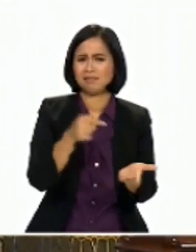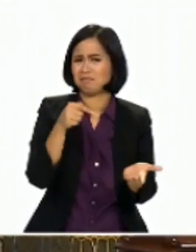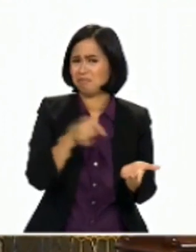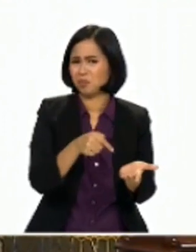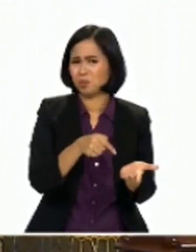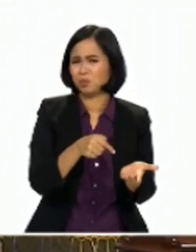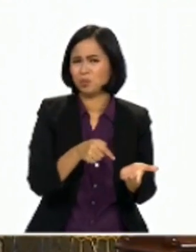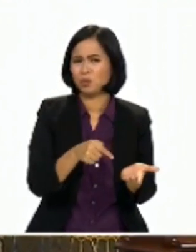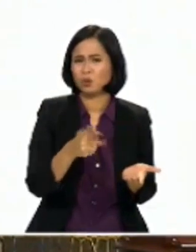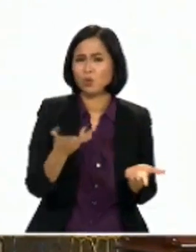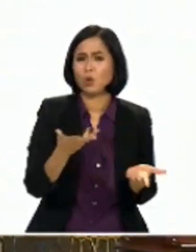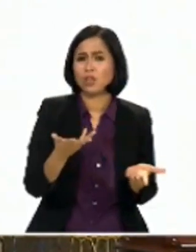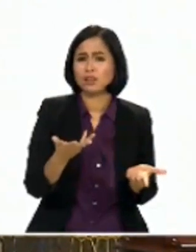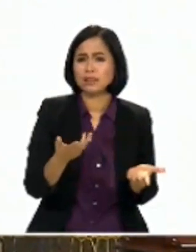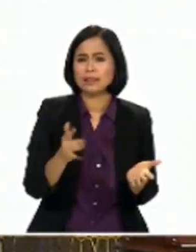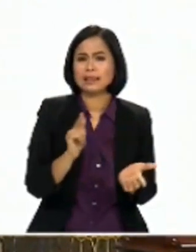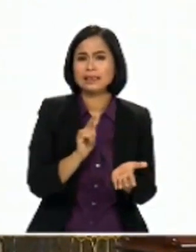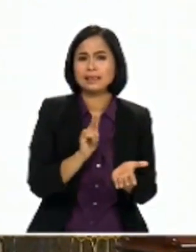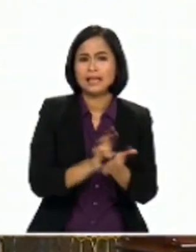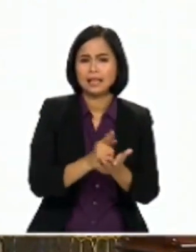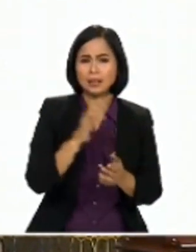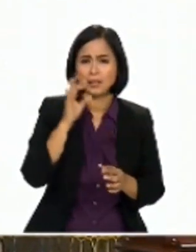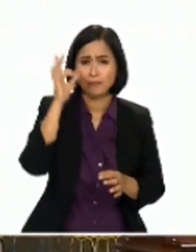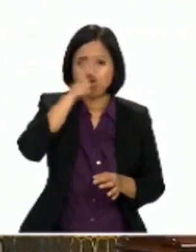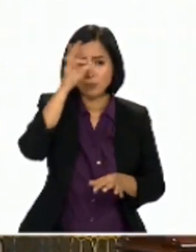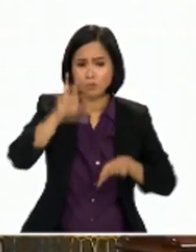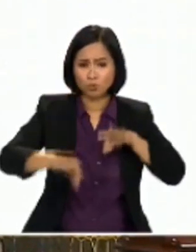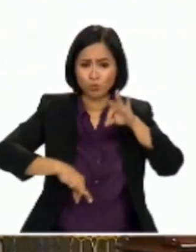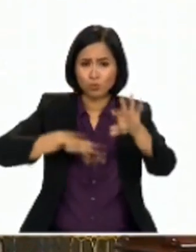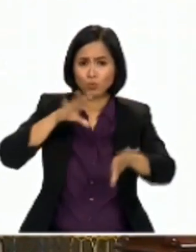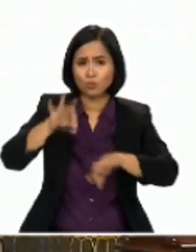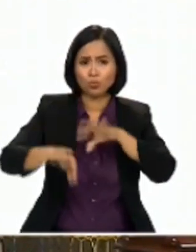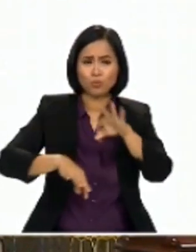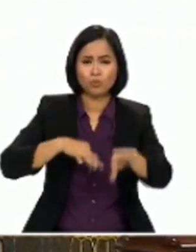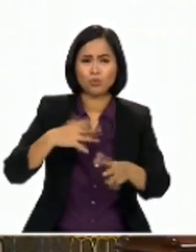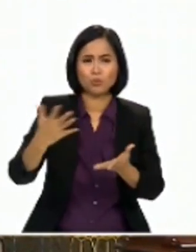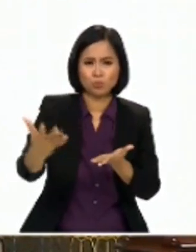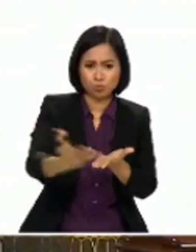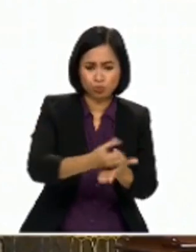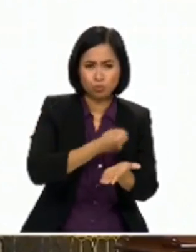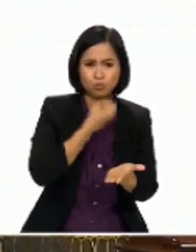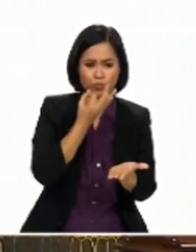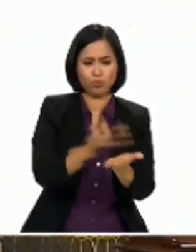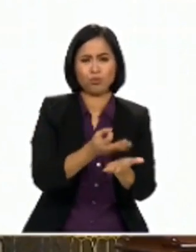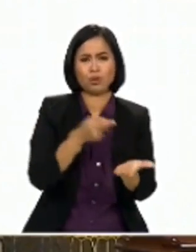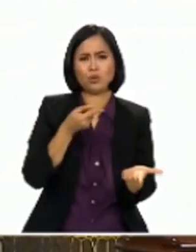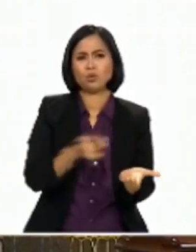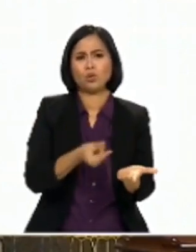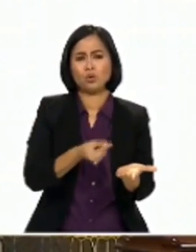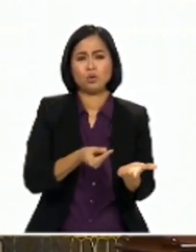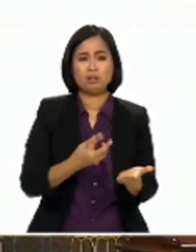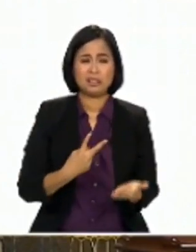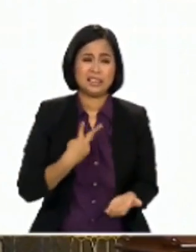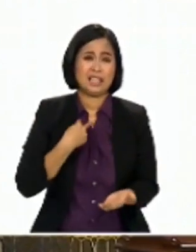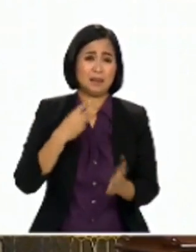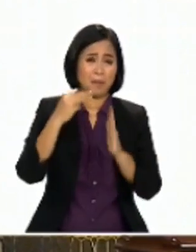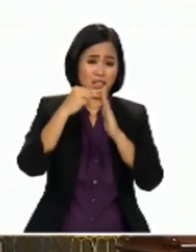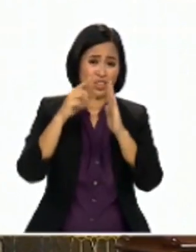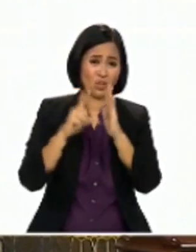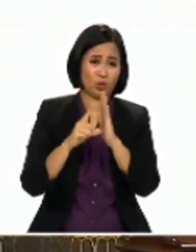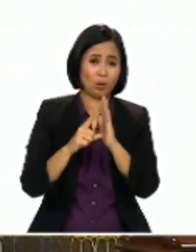was taken out of the pockets of the Filipinos arbitrarily. Wala kang magawa noon ni Marcelo. Ito na